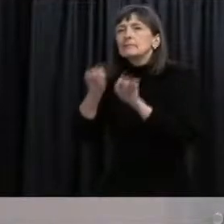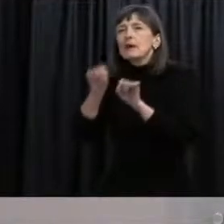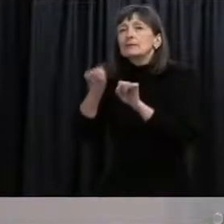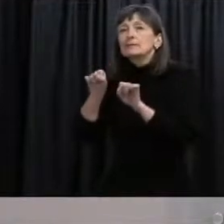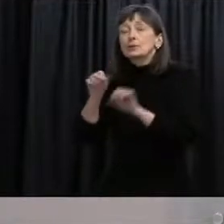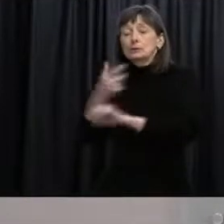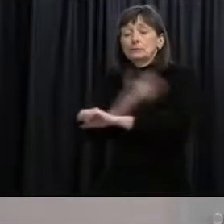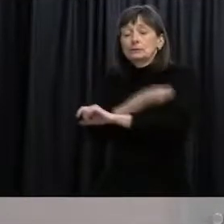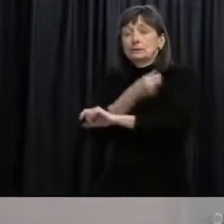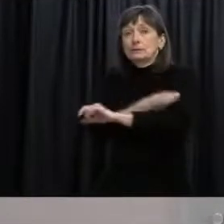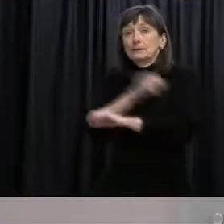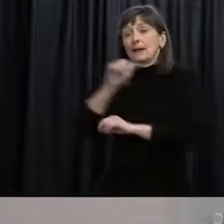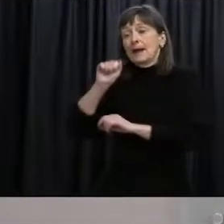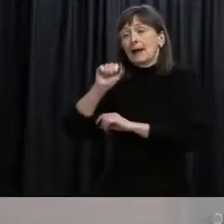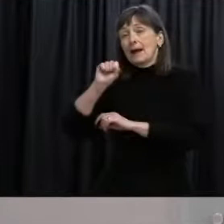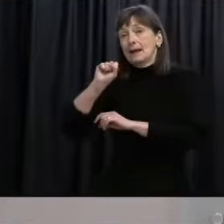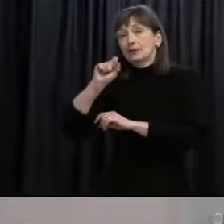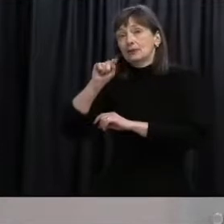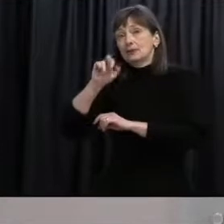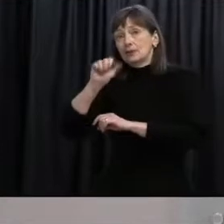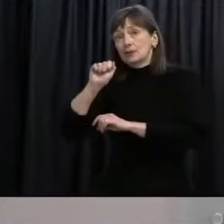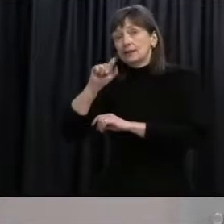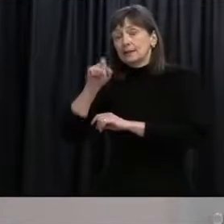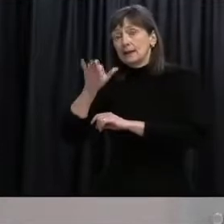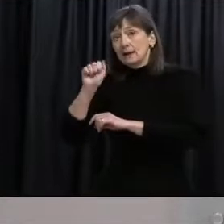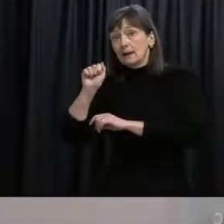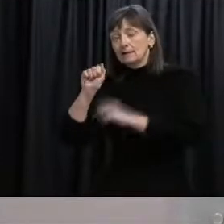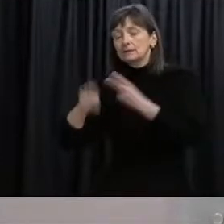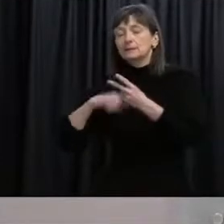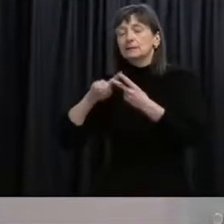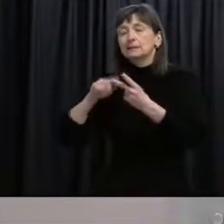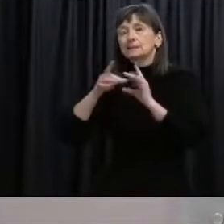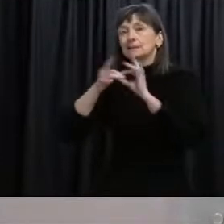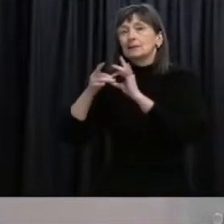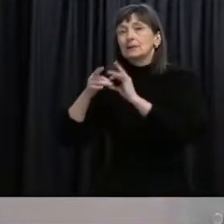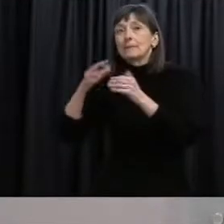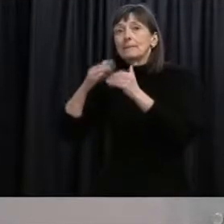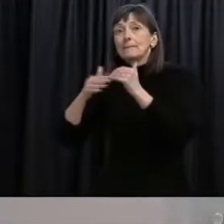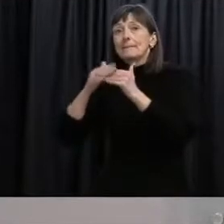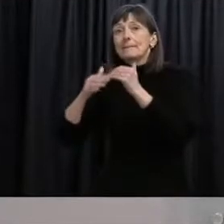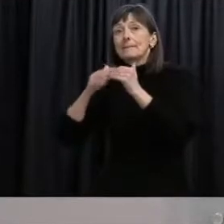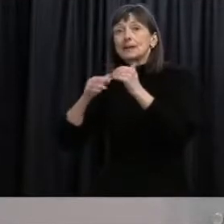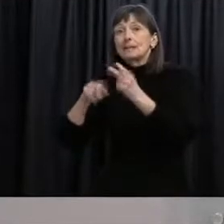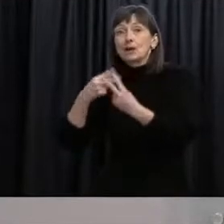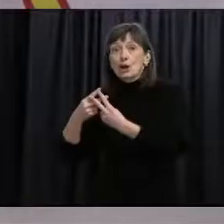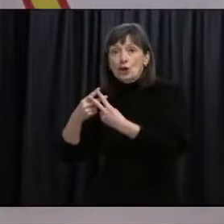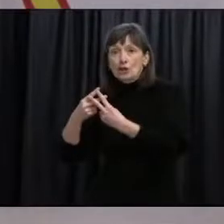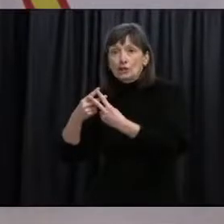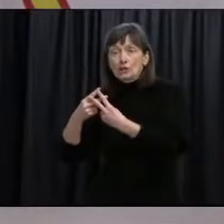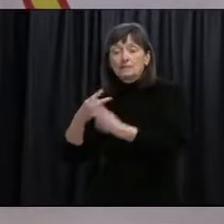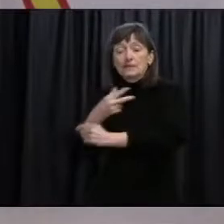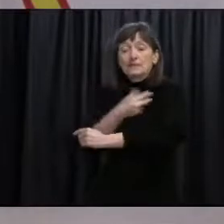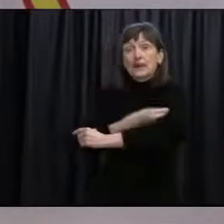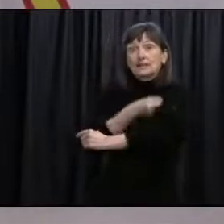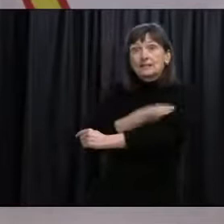vaccine and blood clotting disorders known as vaccine-induced